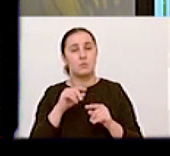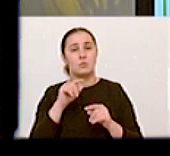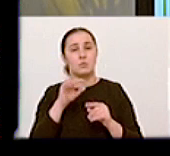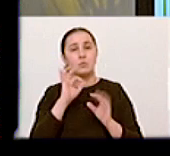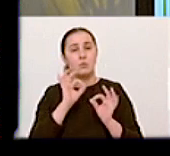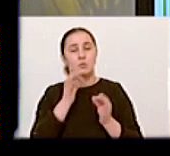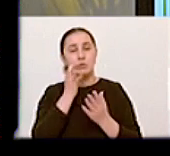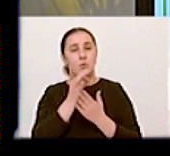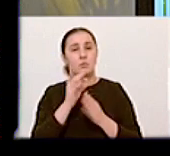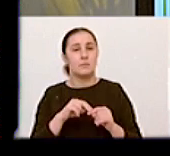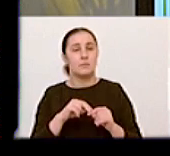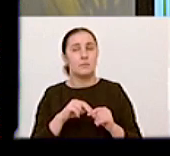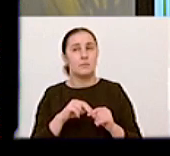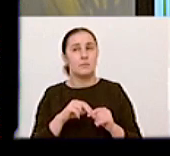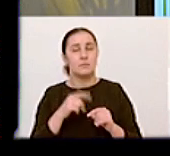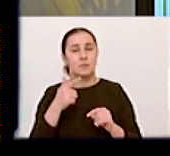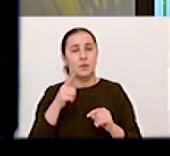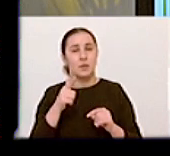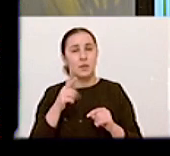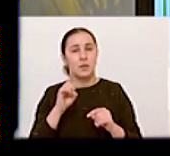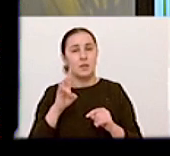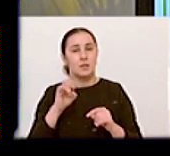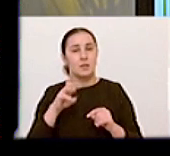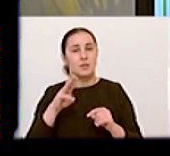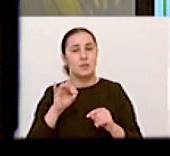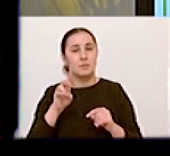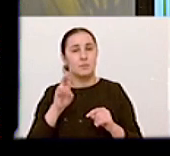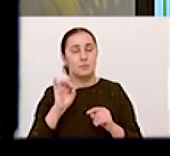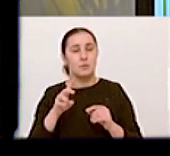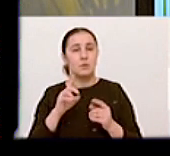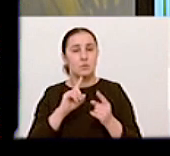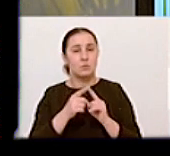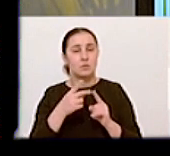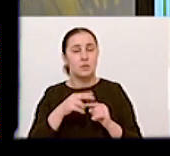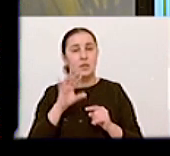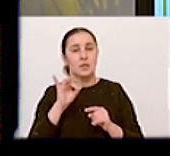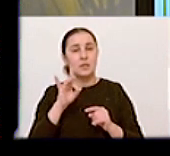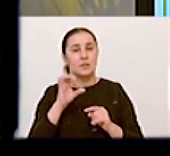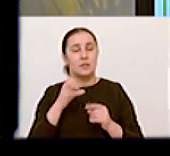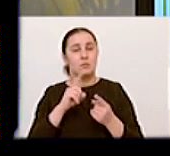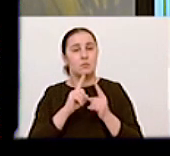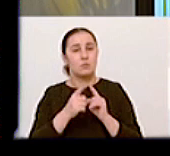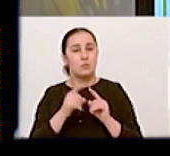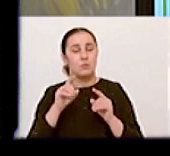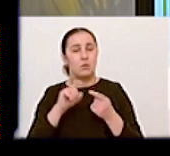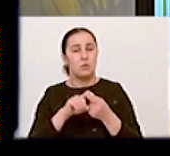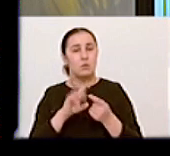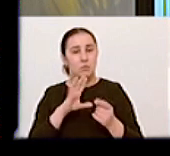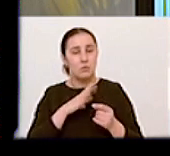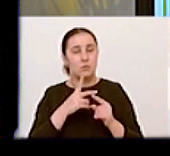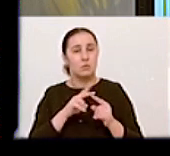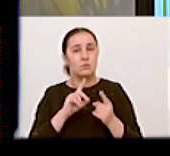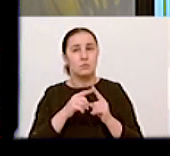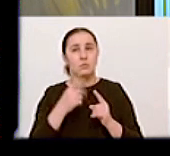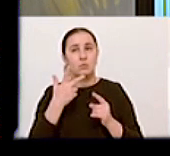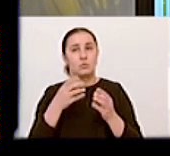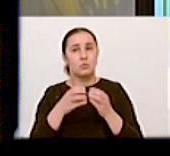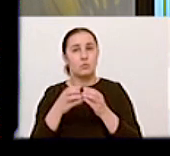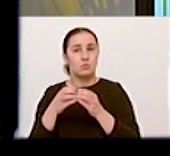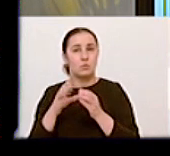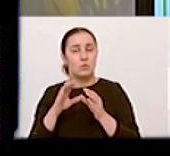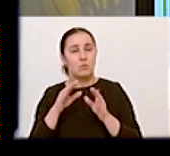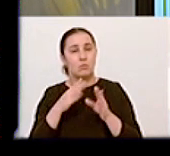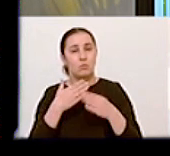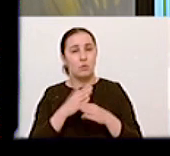javobni qo'yish kerak edi. Genotipik o'zgaruvchanlik irsiyatning o'zgarishi bilan bog'liq bo'lgan o'zgaruvchanlik bo'lib, 3 guruhga